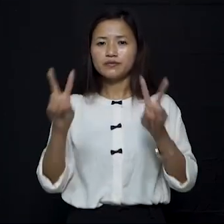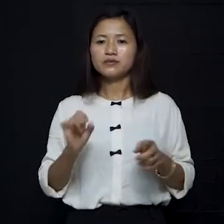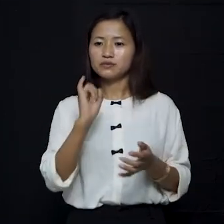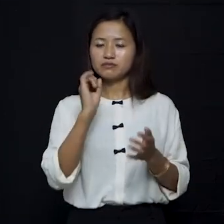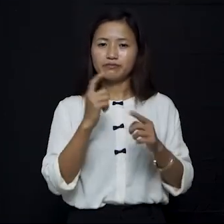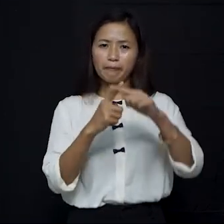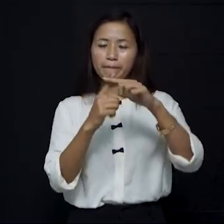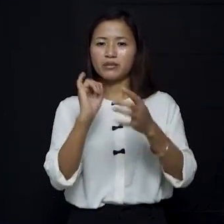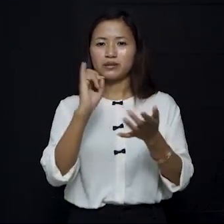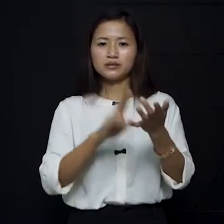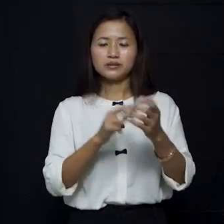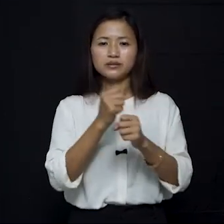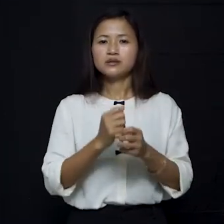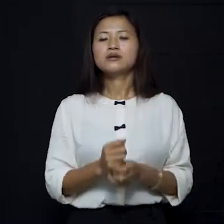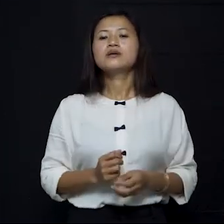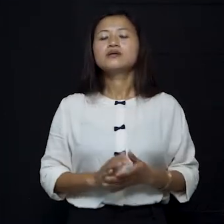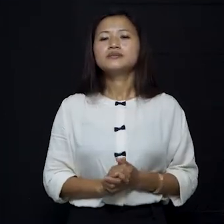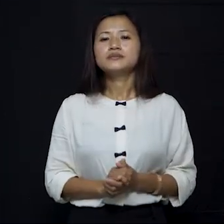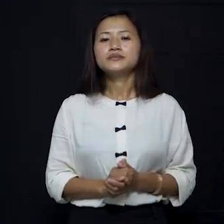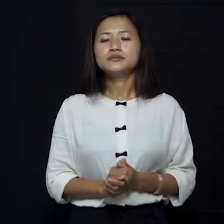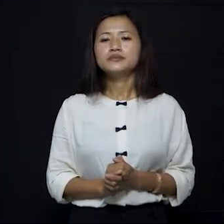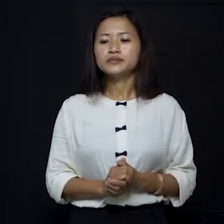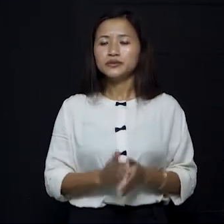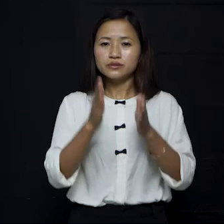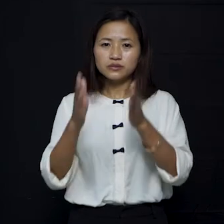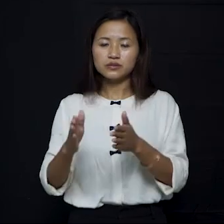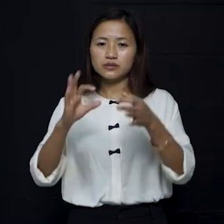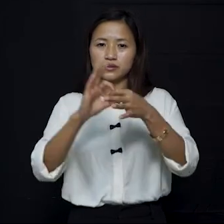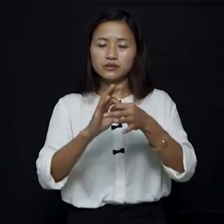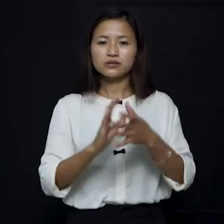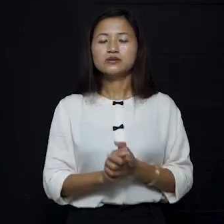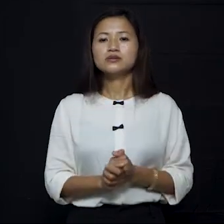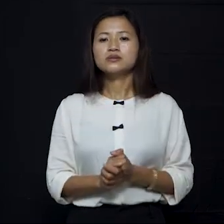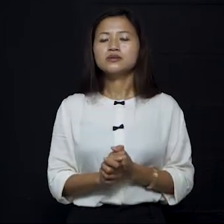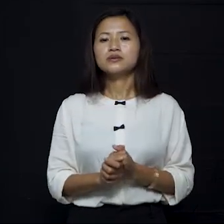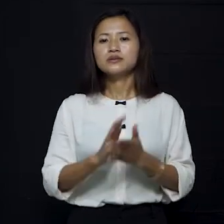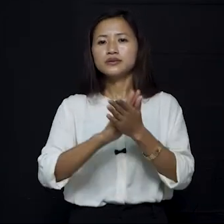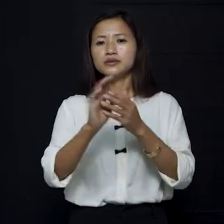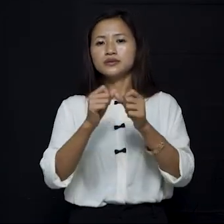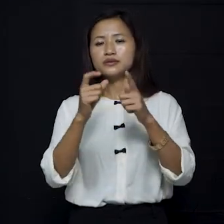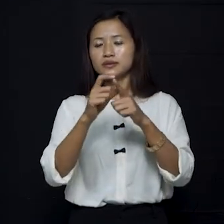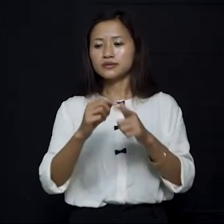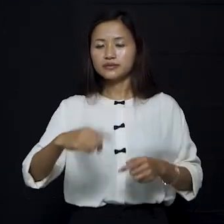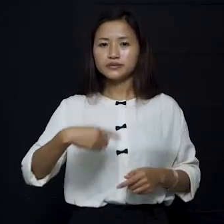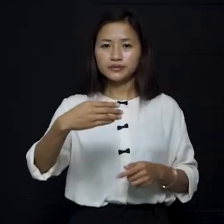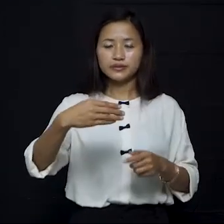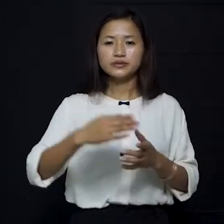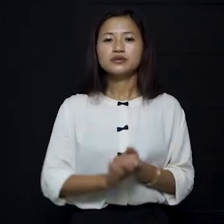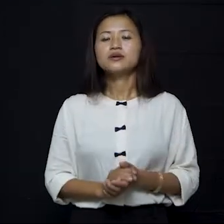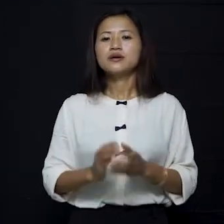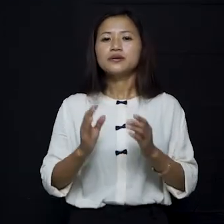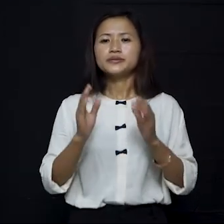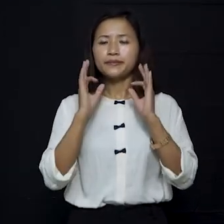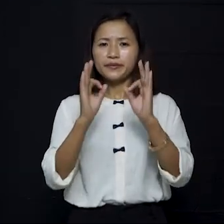has given us the authority to use this. And in order to connect these two, had and continuous, that means perfect